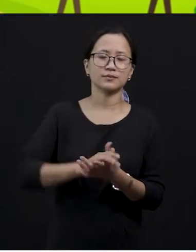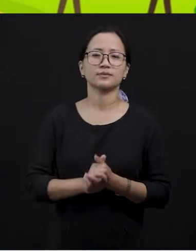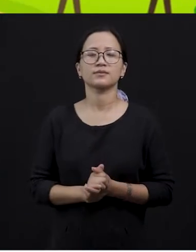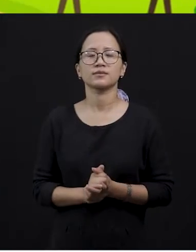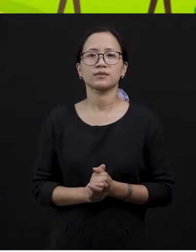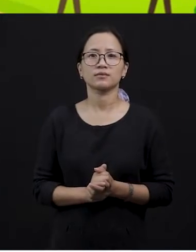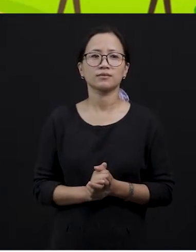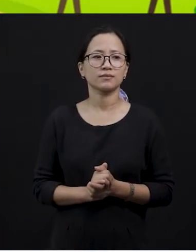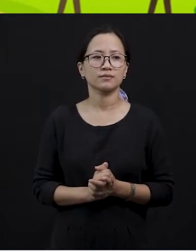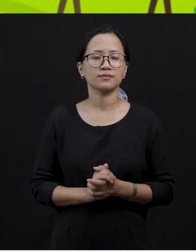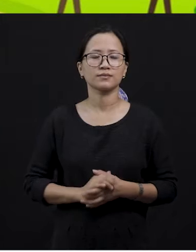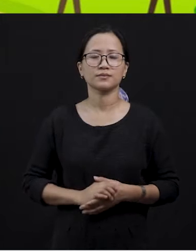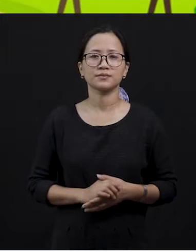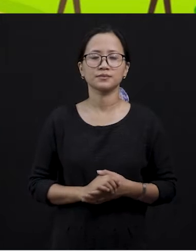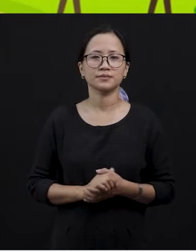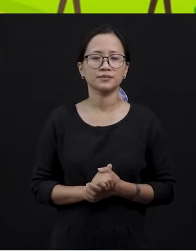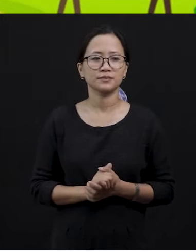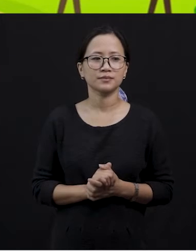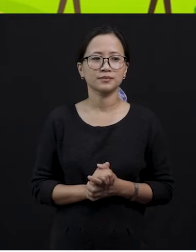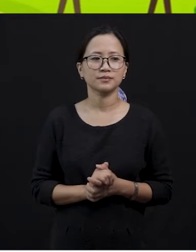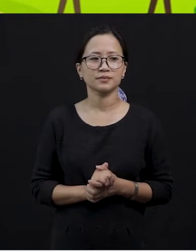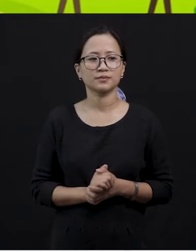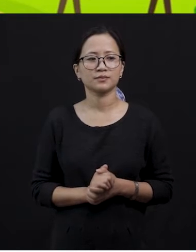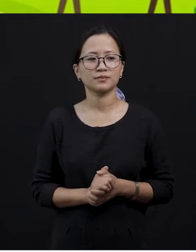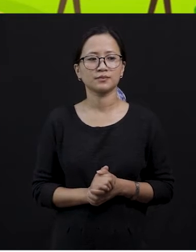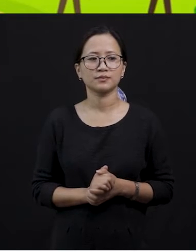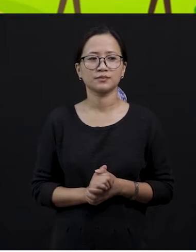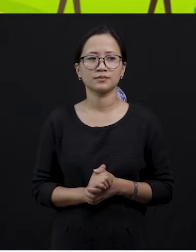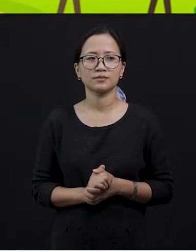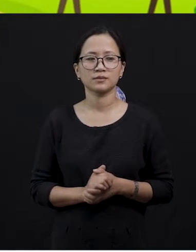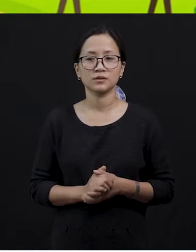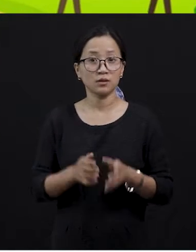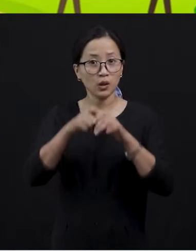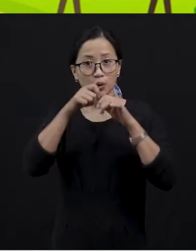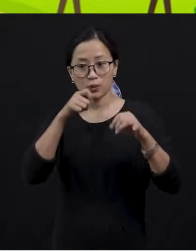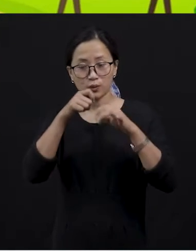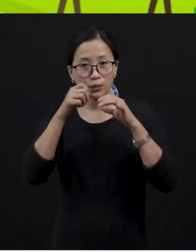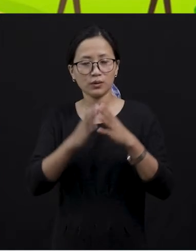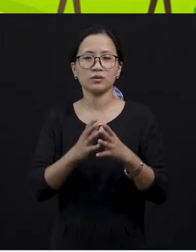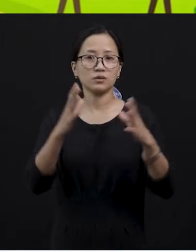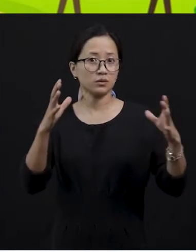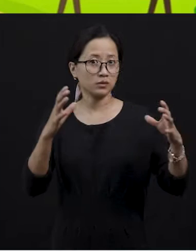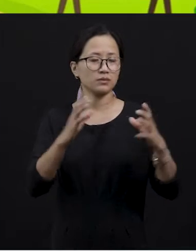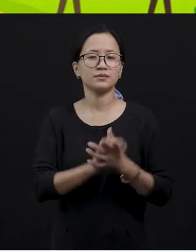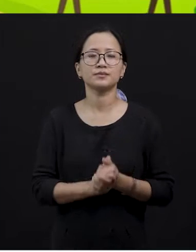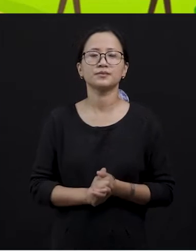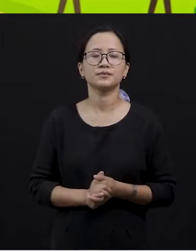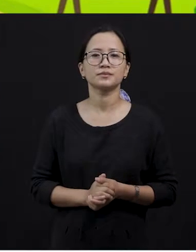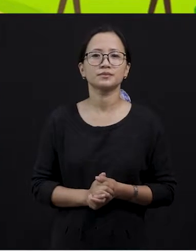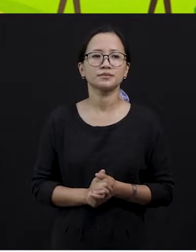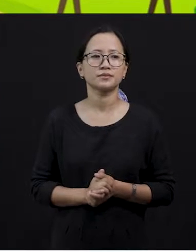out. Yes, you see the steam. Then we can see the balloons. Yes, how can we miss the